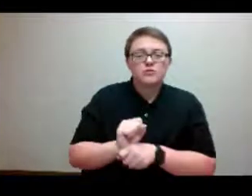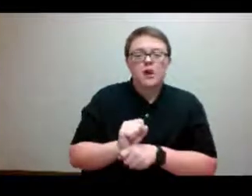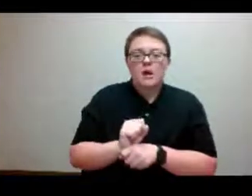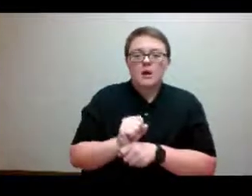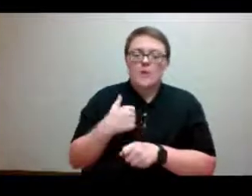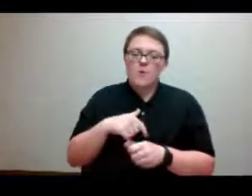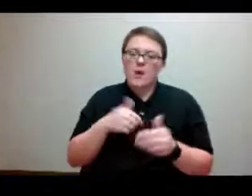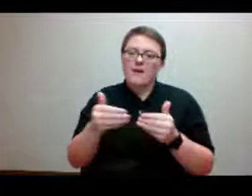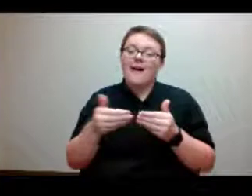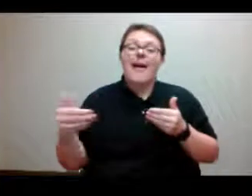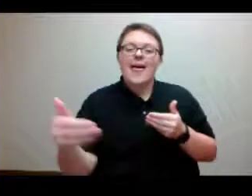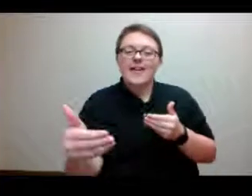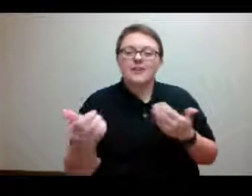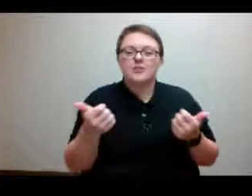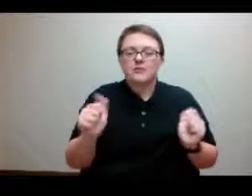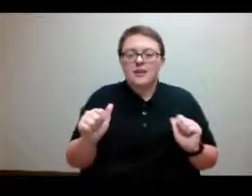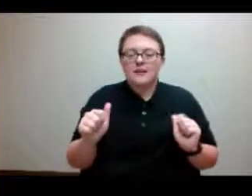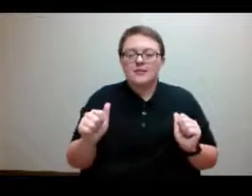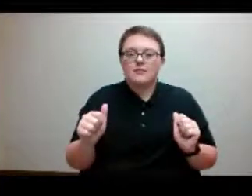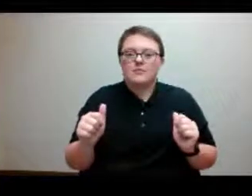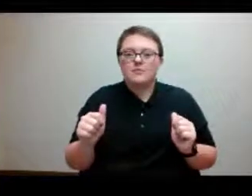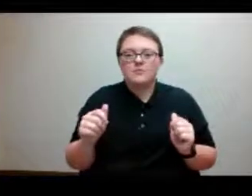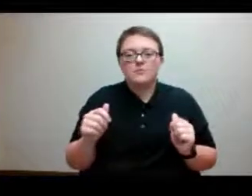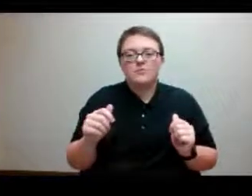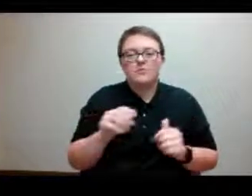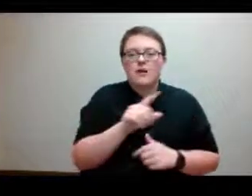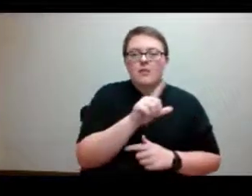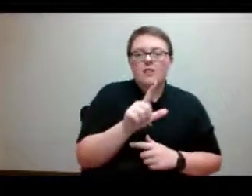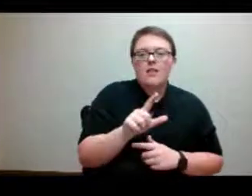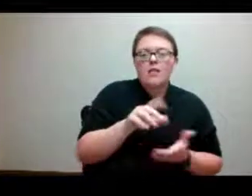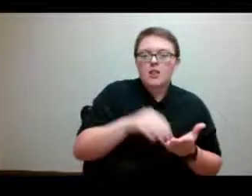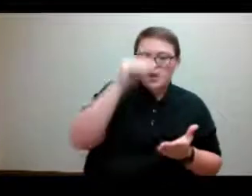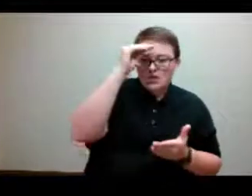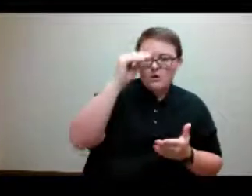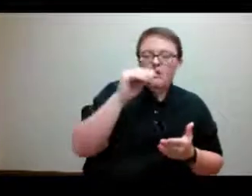our Learning Commons up to the one college level.